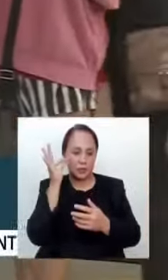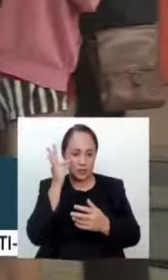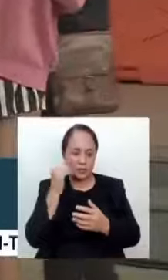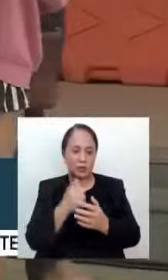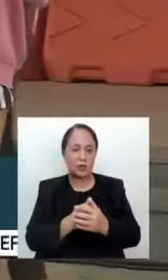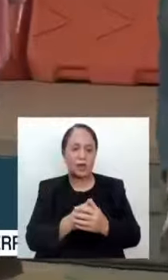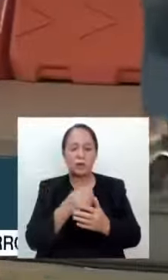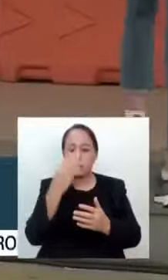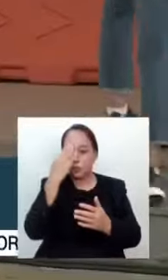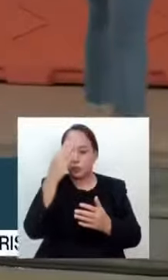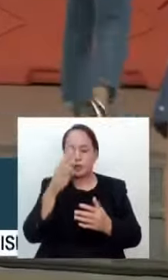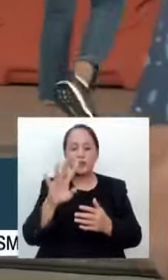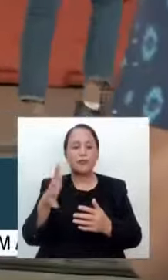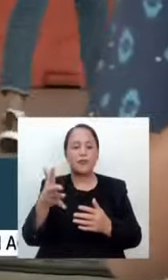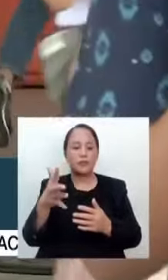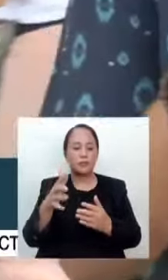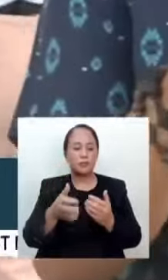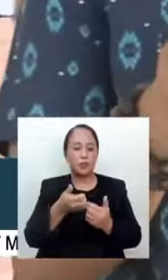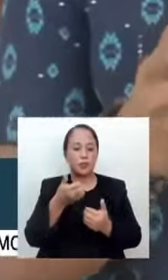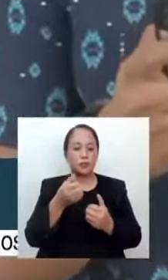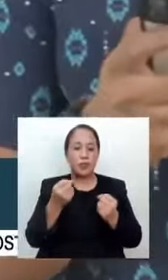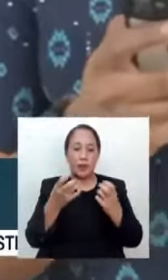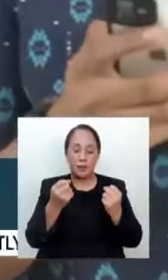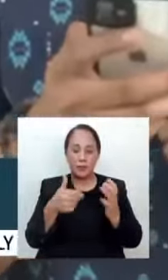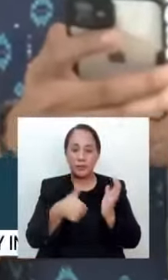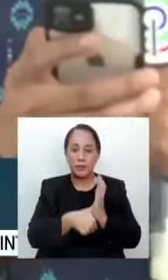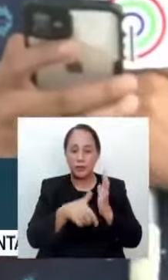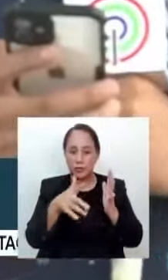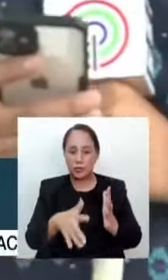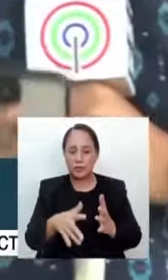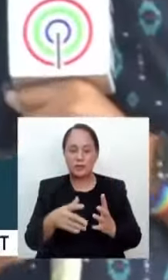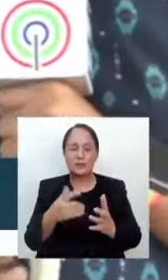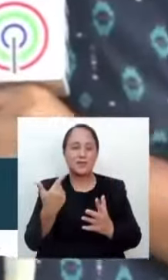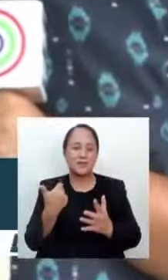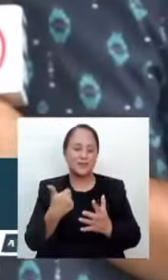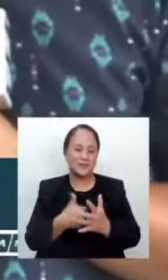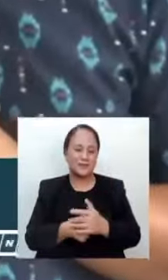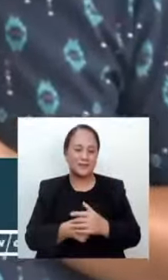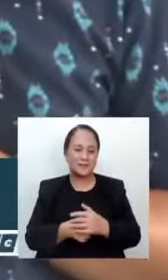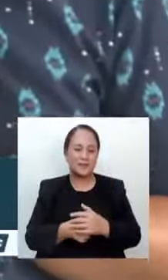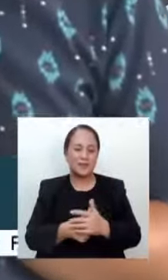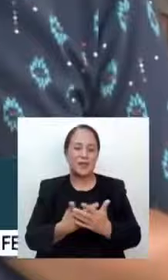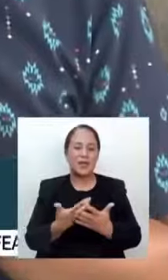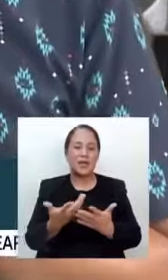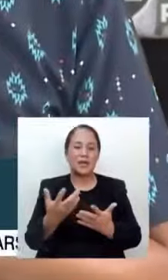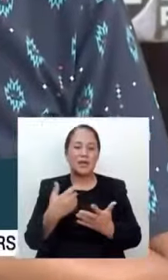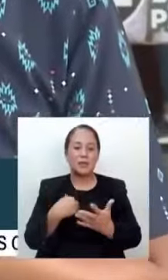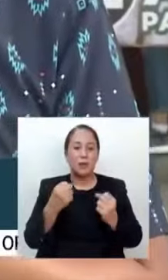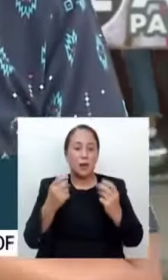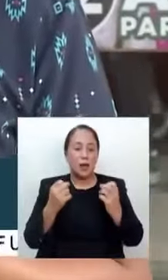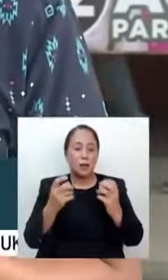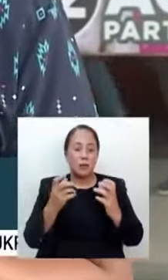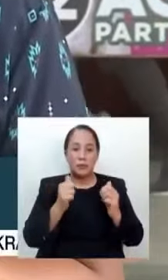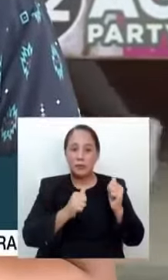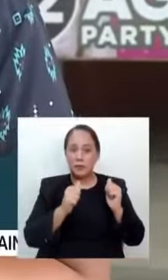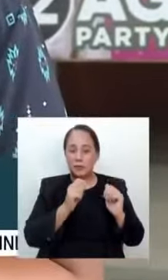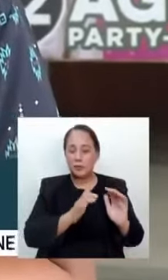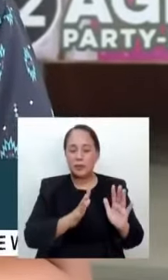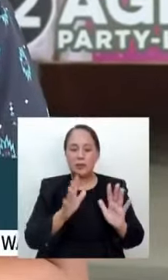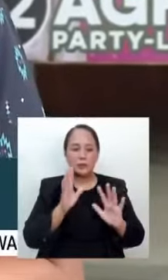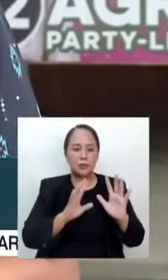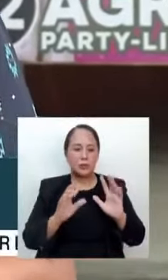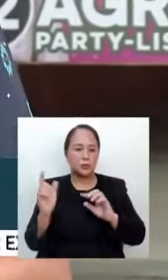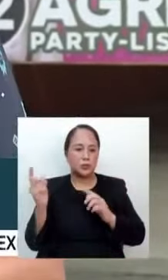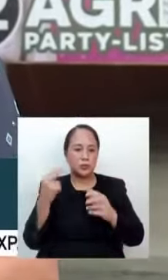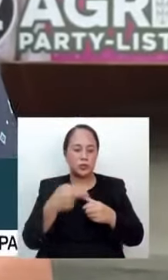Bulacan is the fifth most vote-rich province in the upcoming elections. A star-studded rally awaits as celebrities are joining